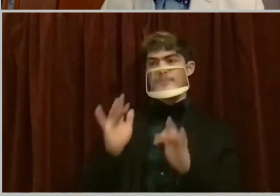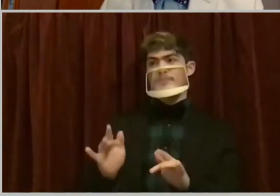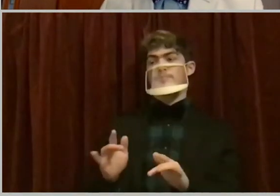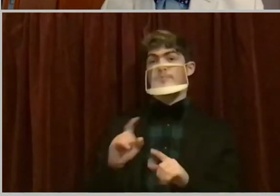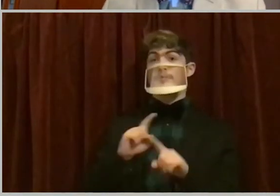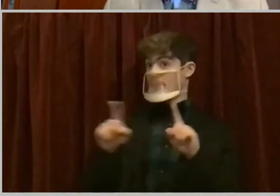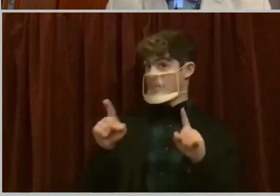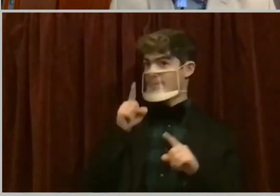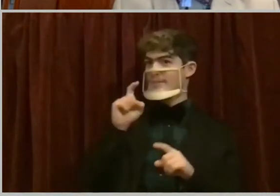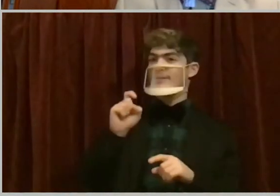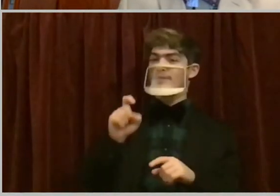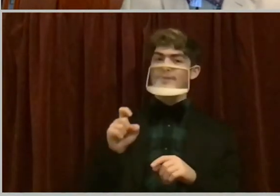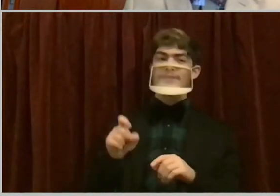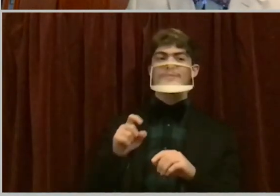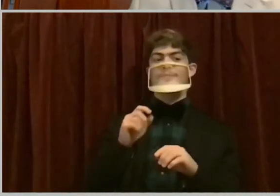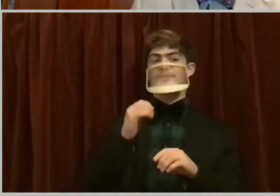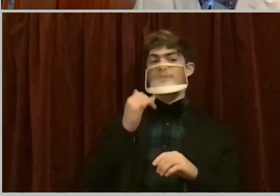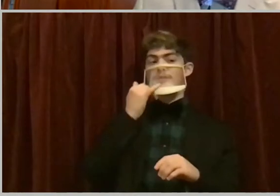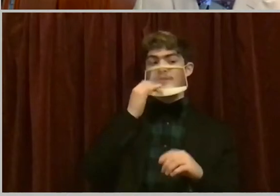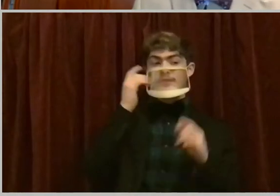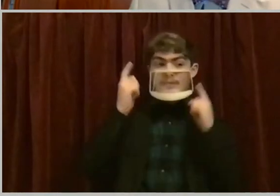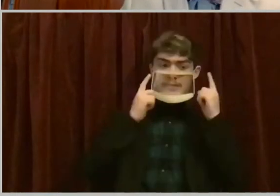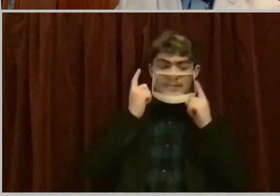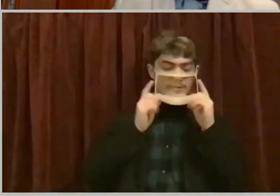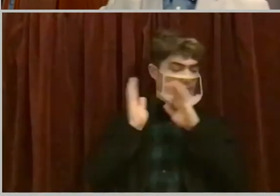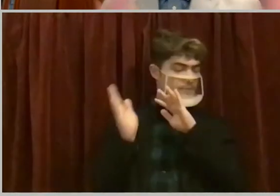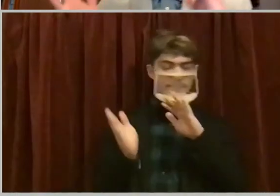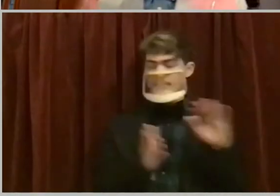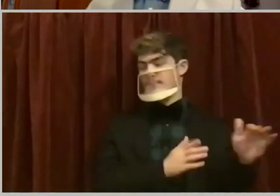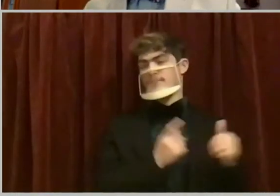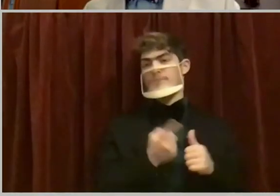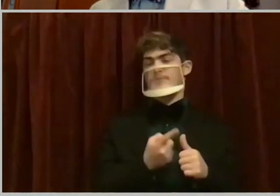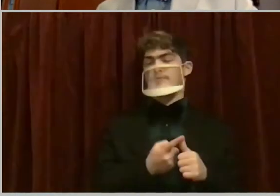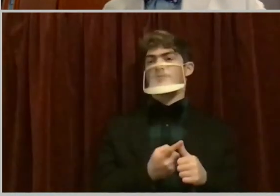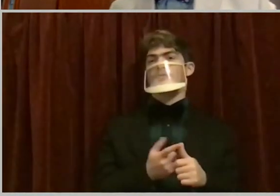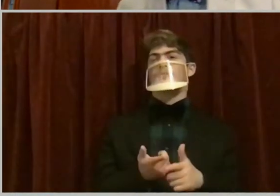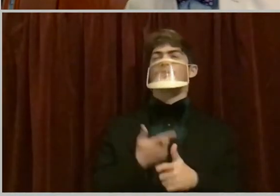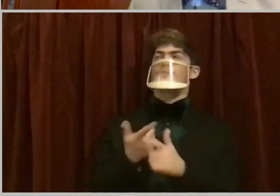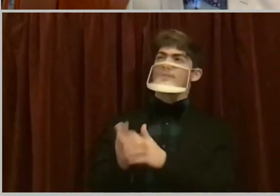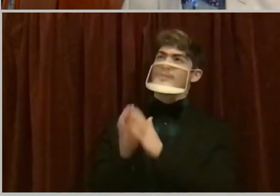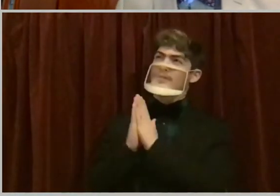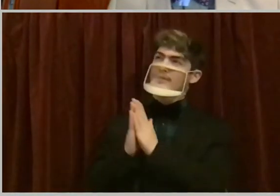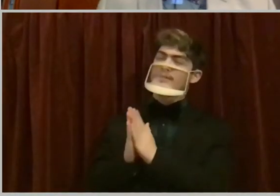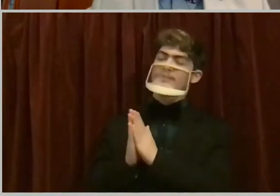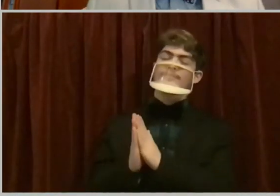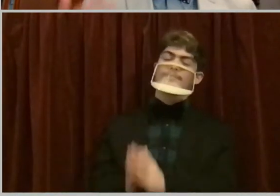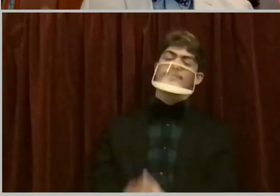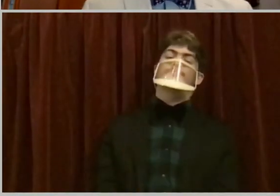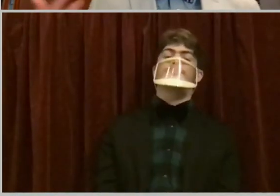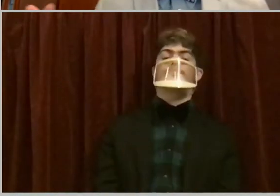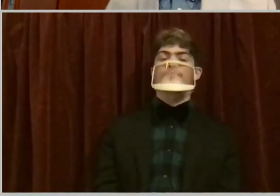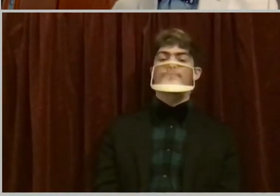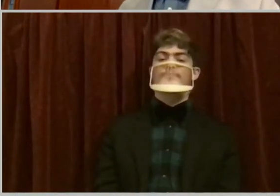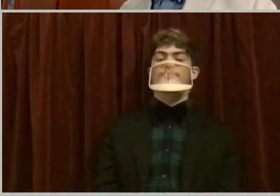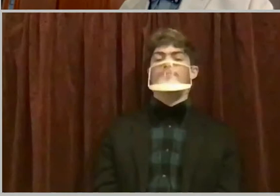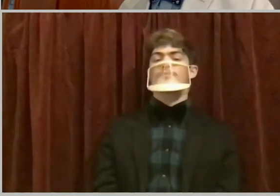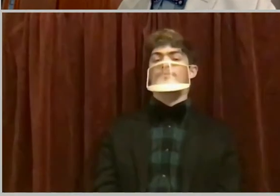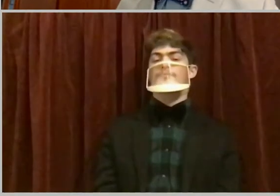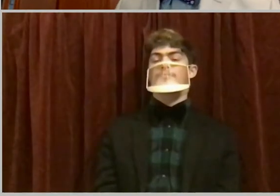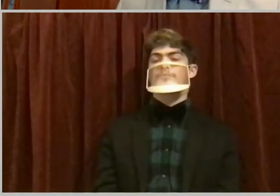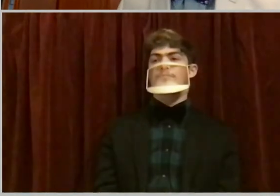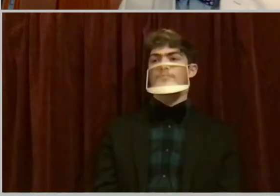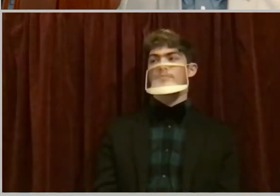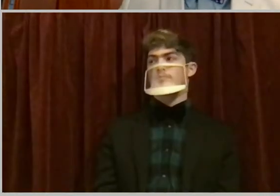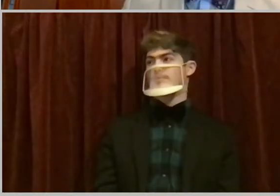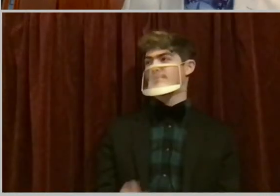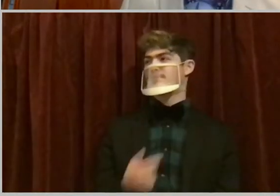forsake their thoughts and their ways. See, this is totally unlike us. We struggle showing